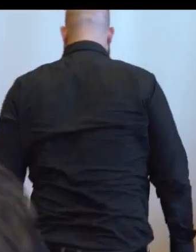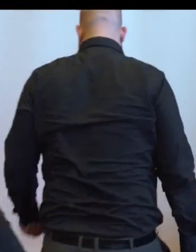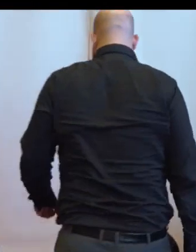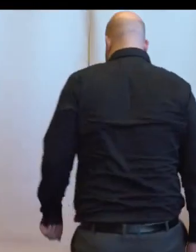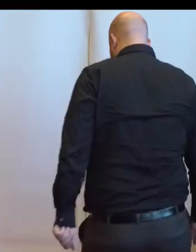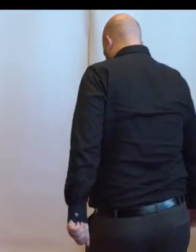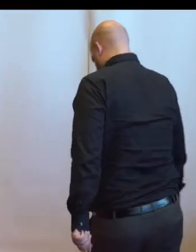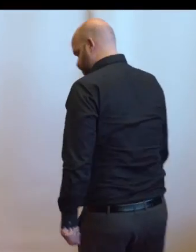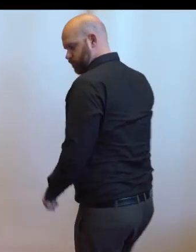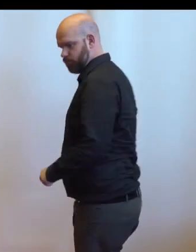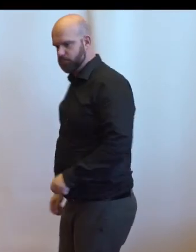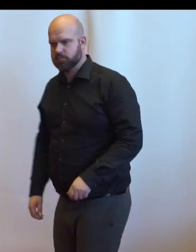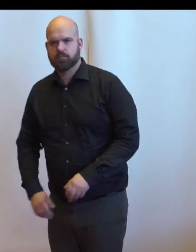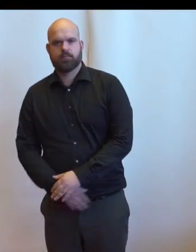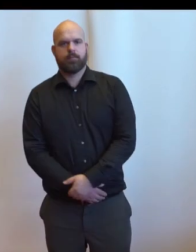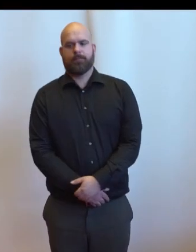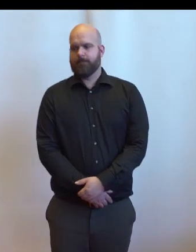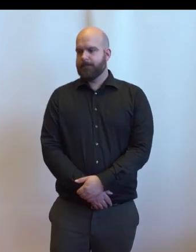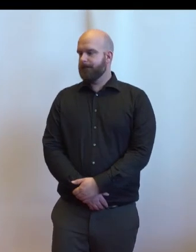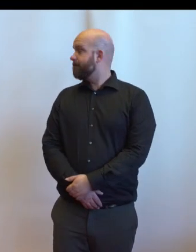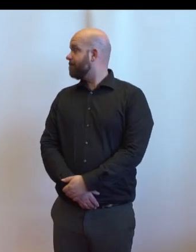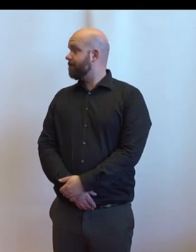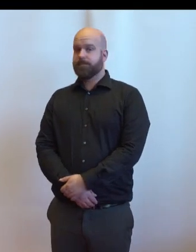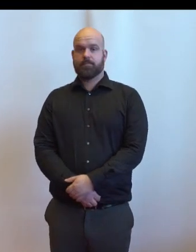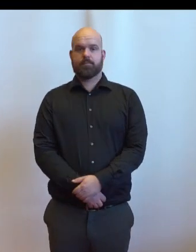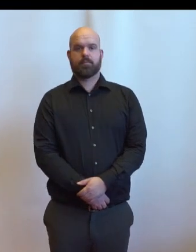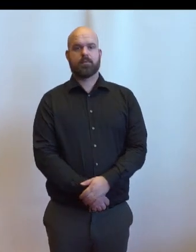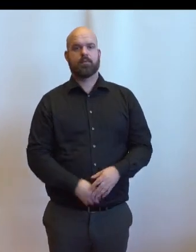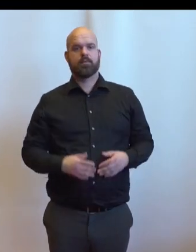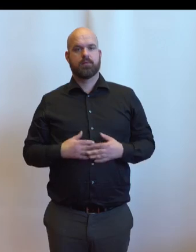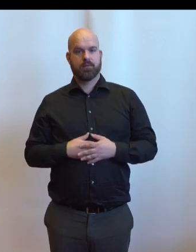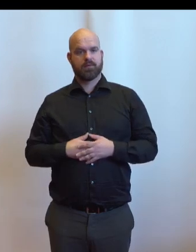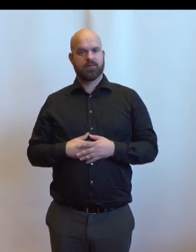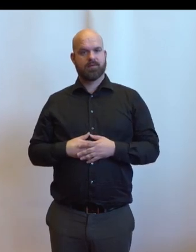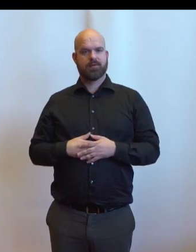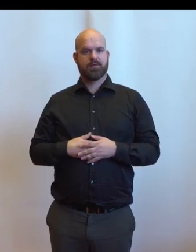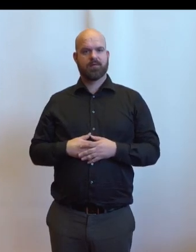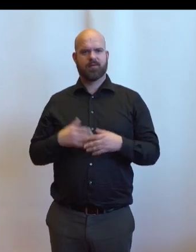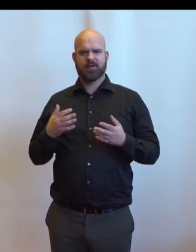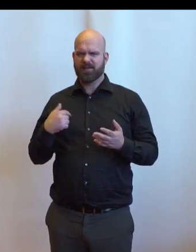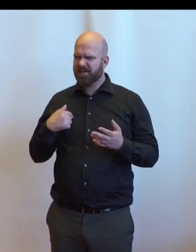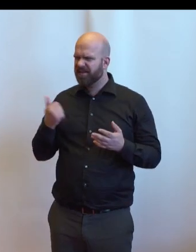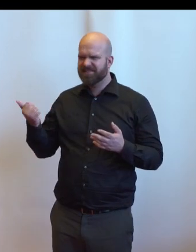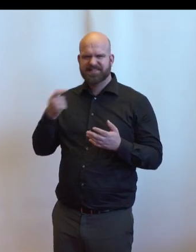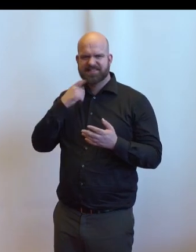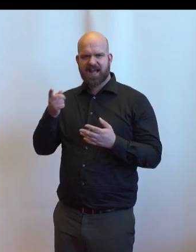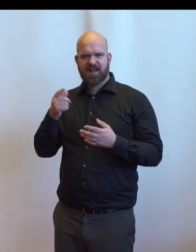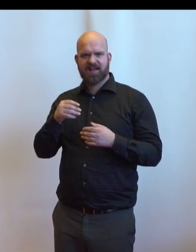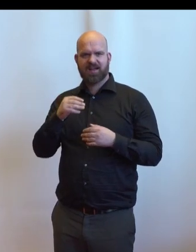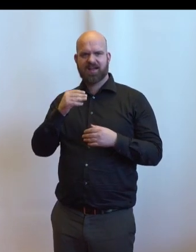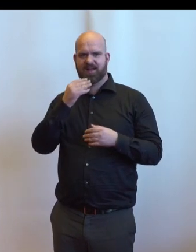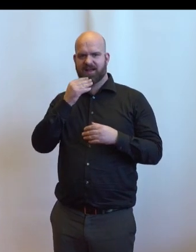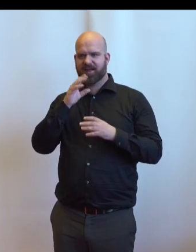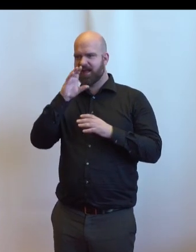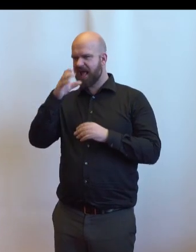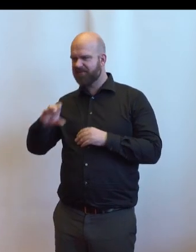I have to say I haven't heard the eat an elephant one before. Boil an ocean, yes. But thank you, Lucy. Now we're going to go